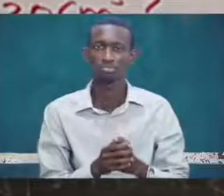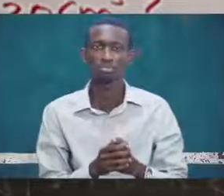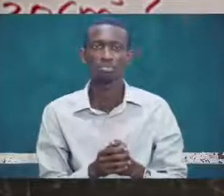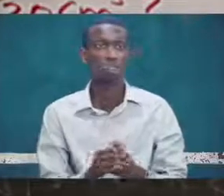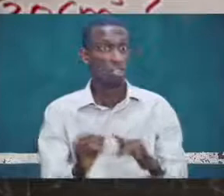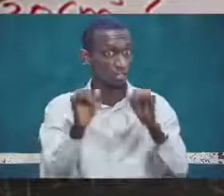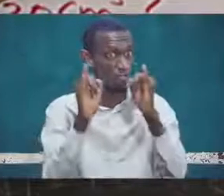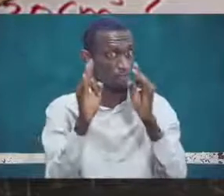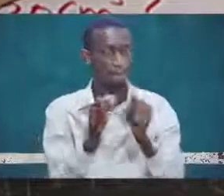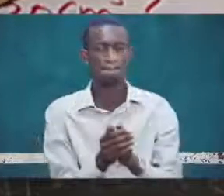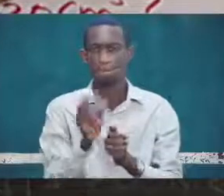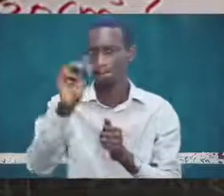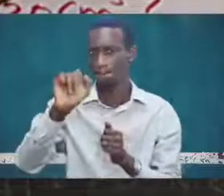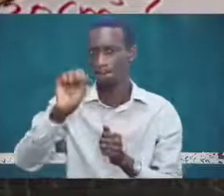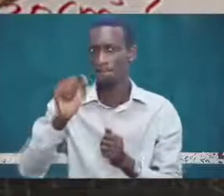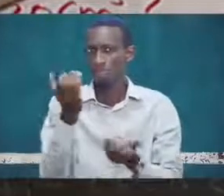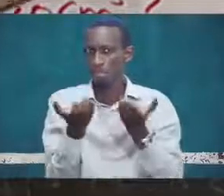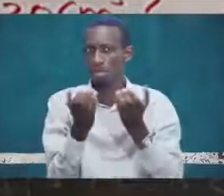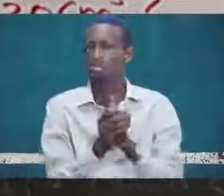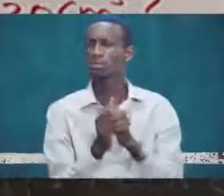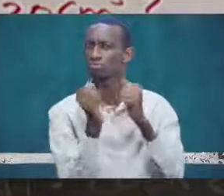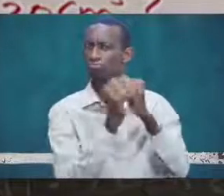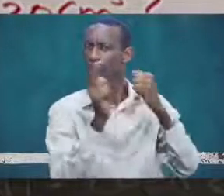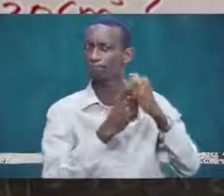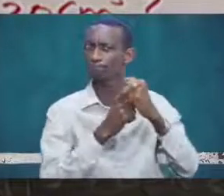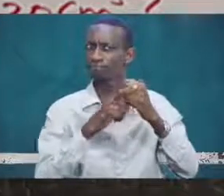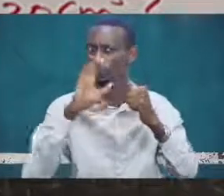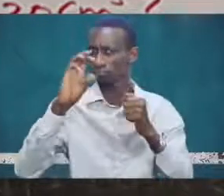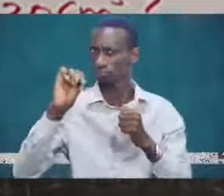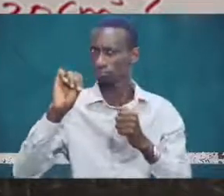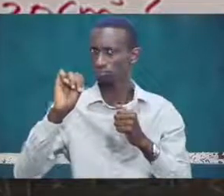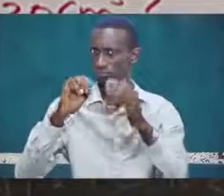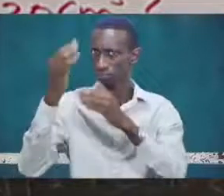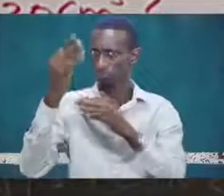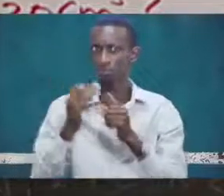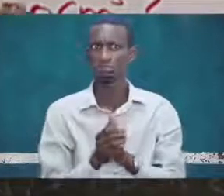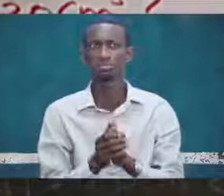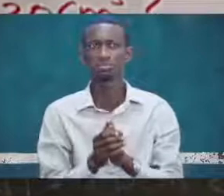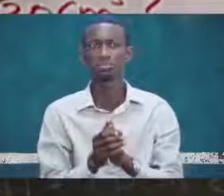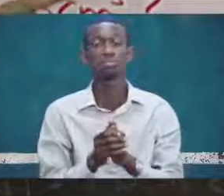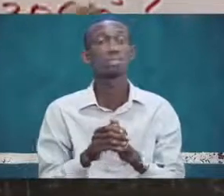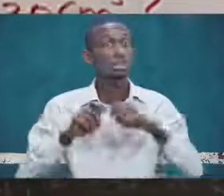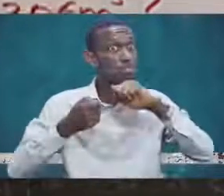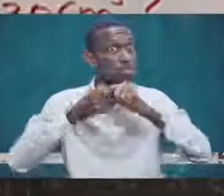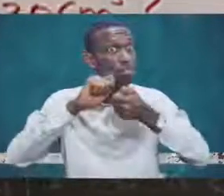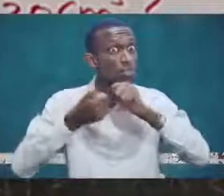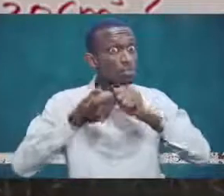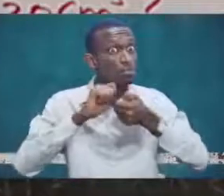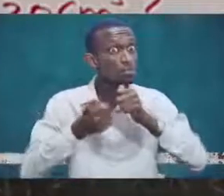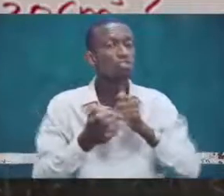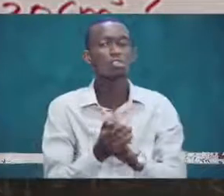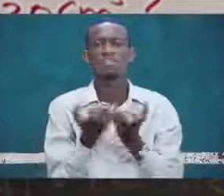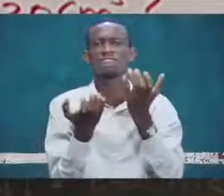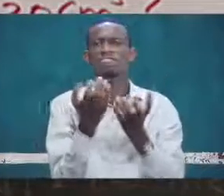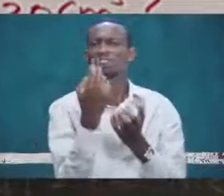of 16 centimeter cubed metal is 20 grams, what is the mass